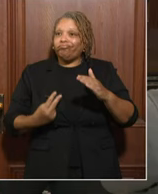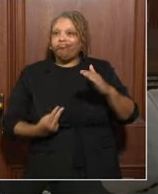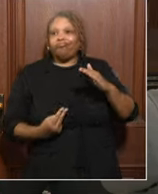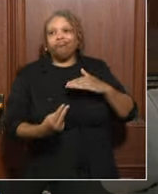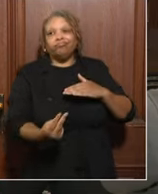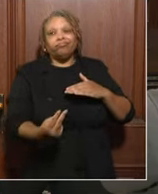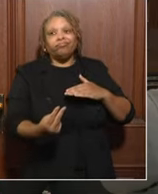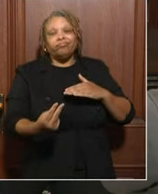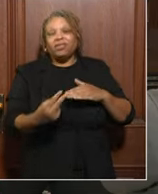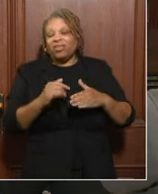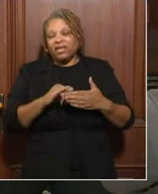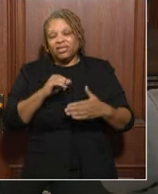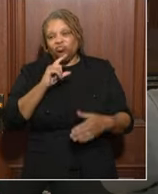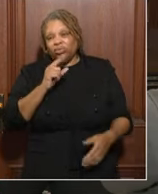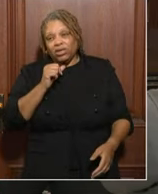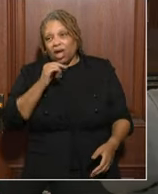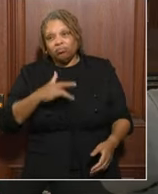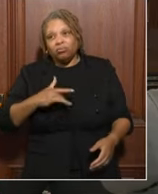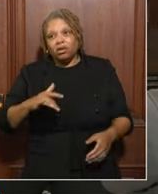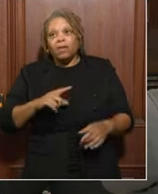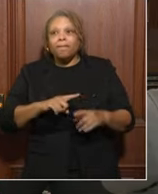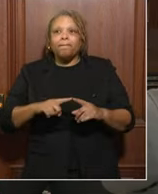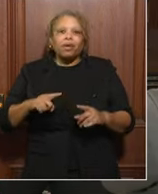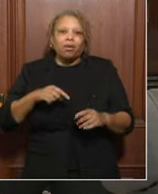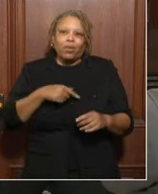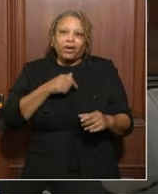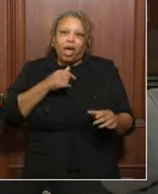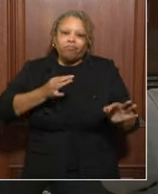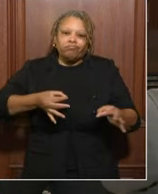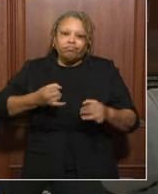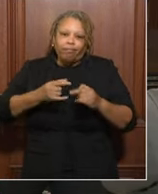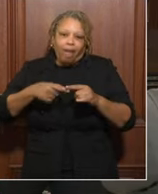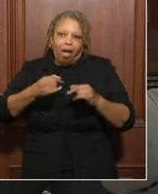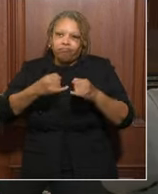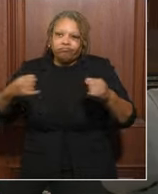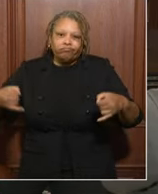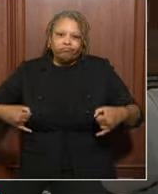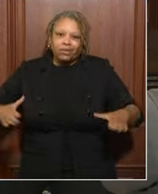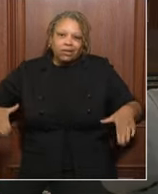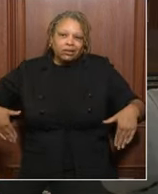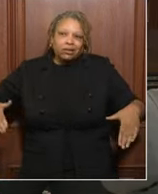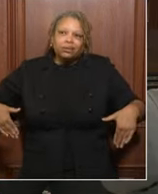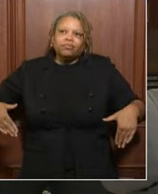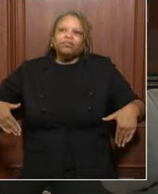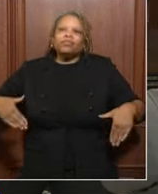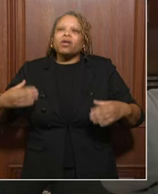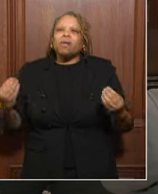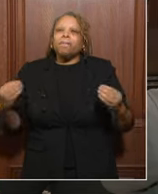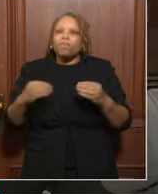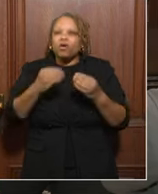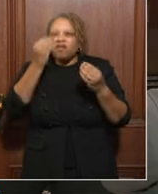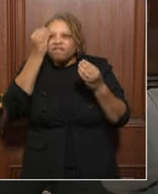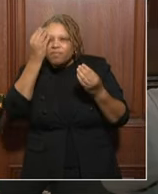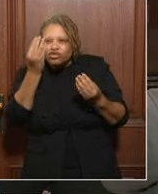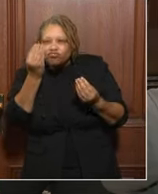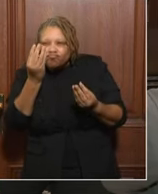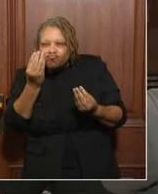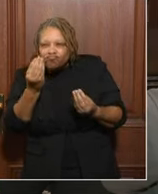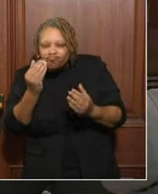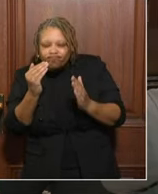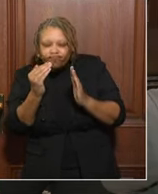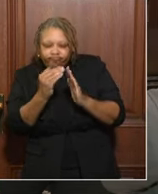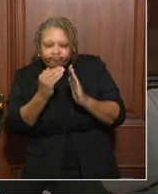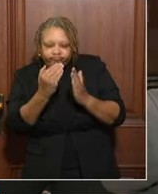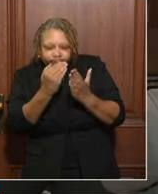established yet, for example. And so as we get more concrete information, we'll look at our own resources, we'll look